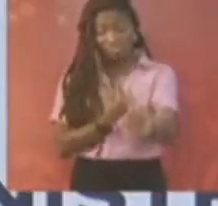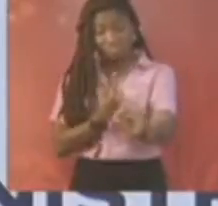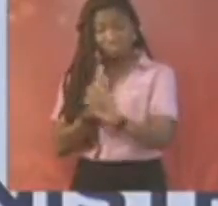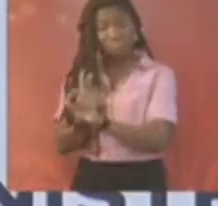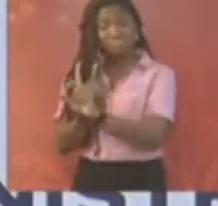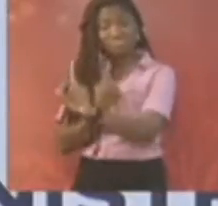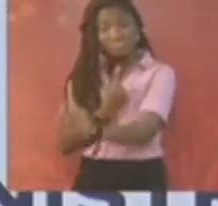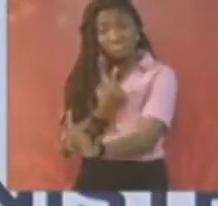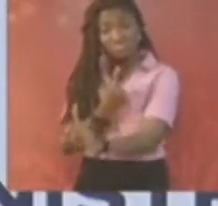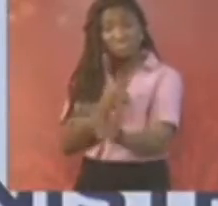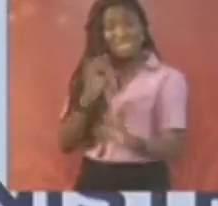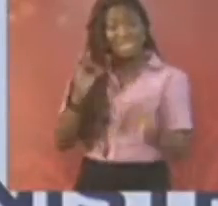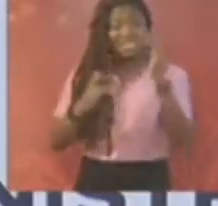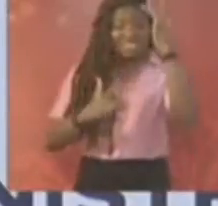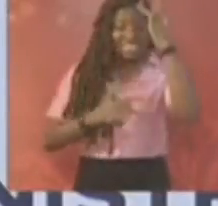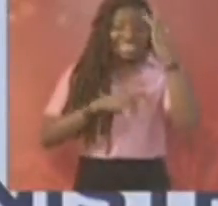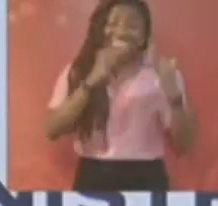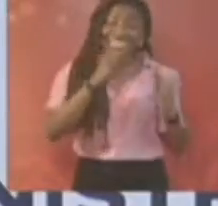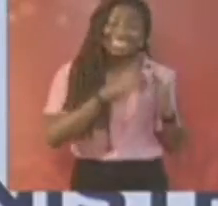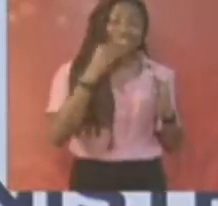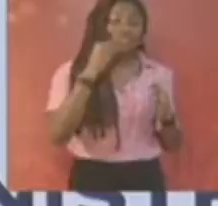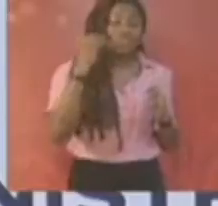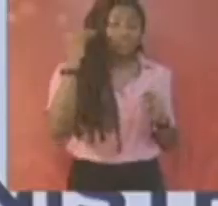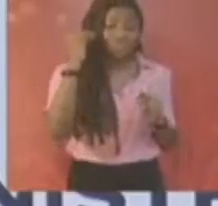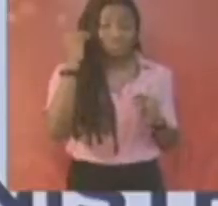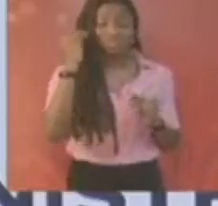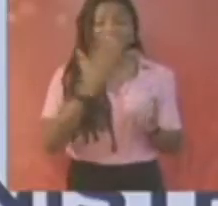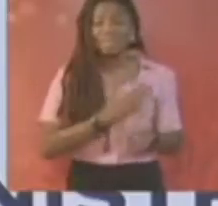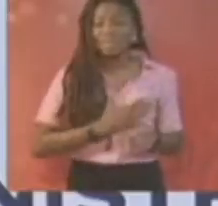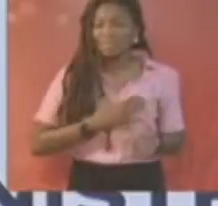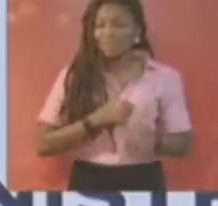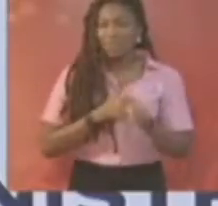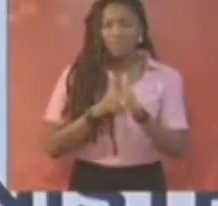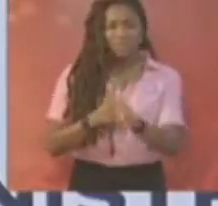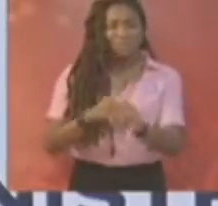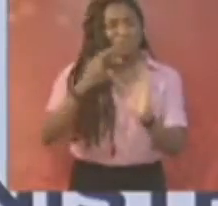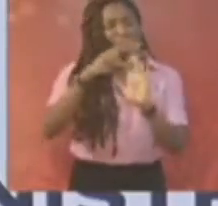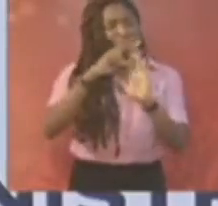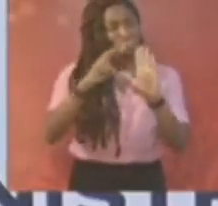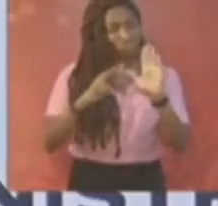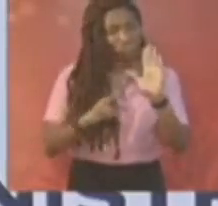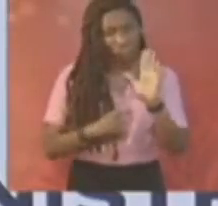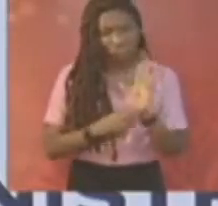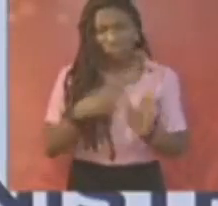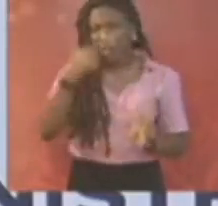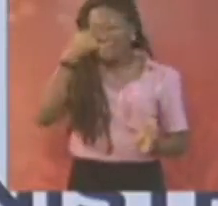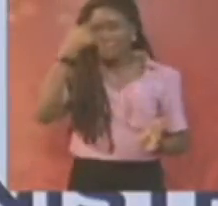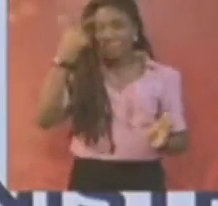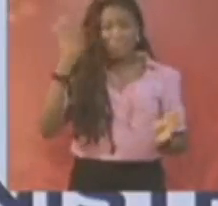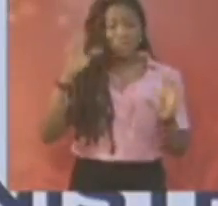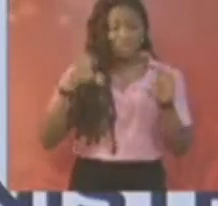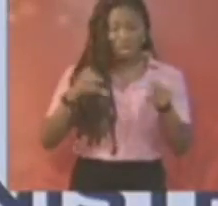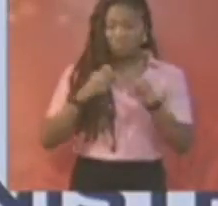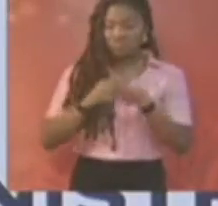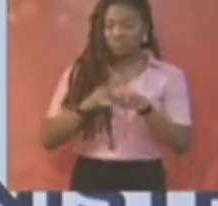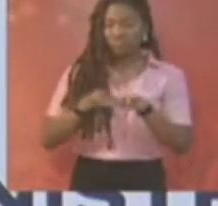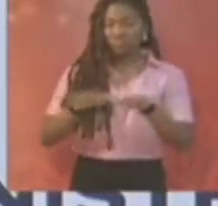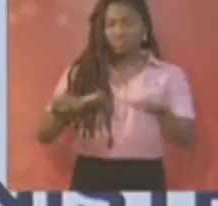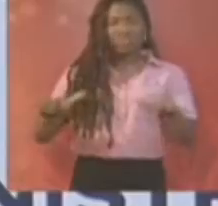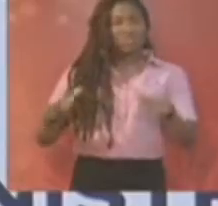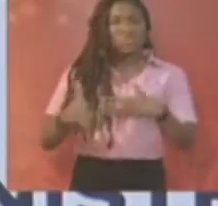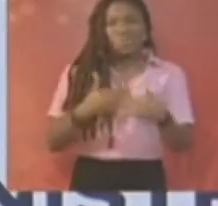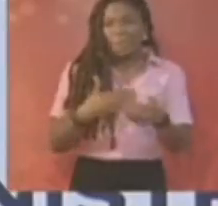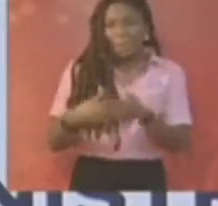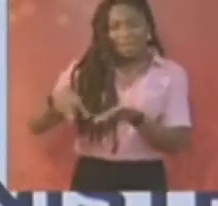In whichever setting those occur, that will present an epidemiologic risk of transmission, irrespective of